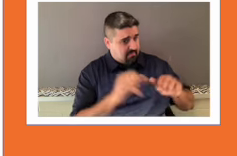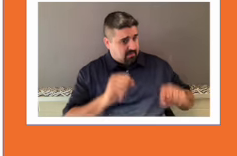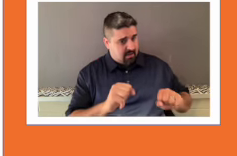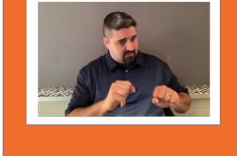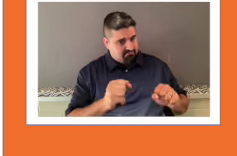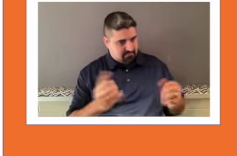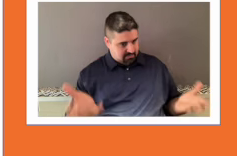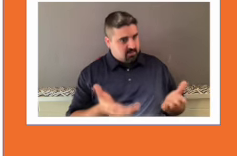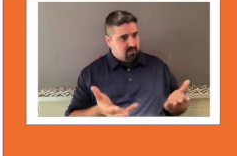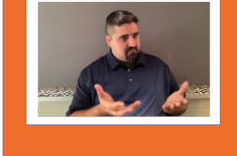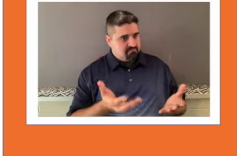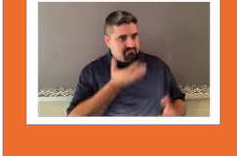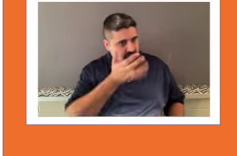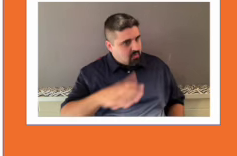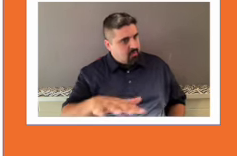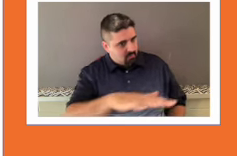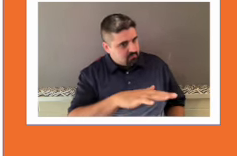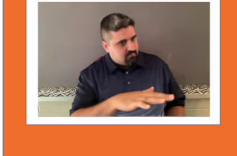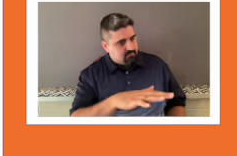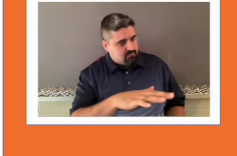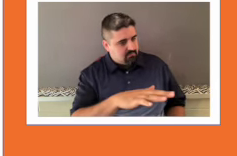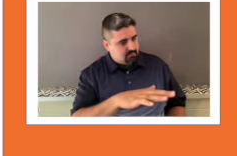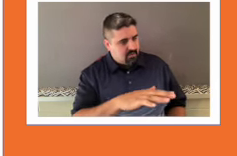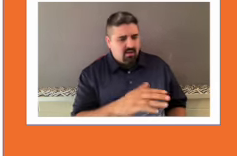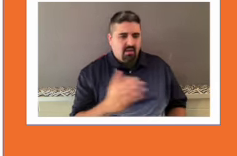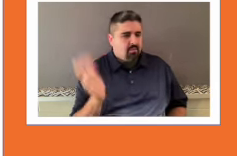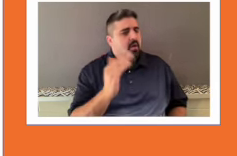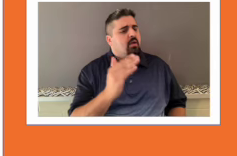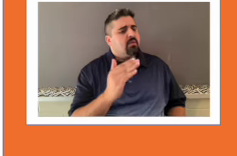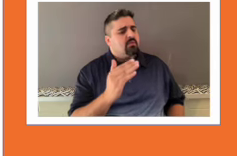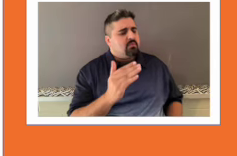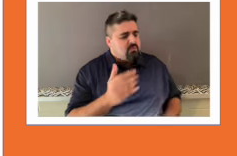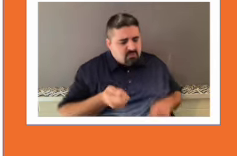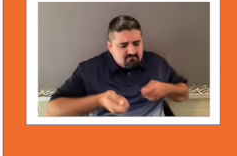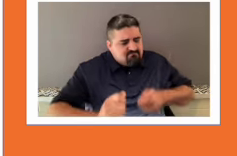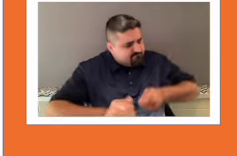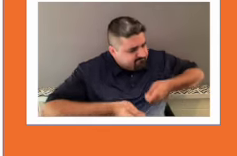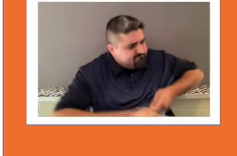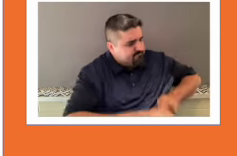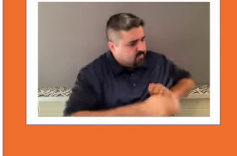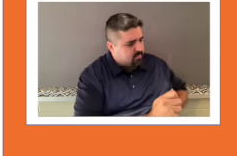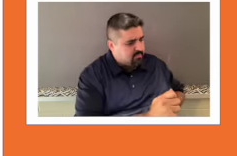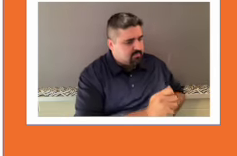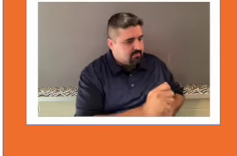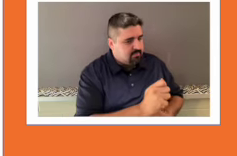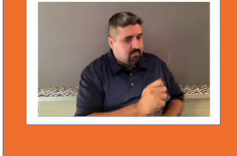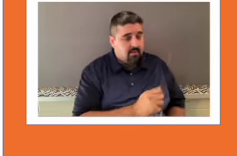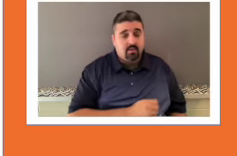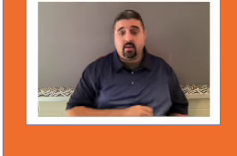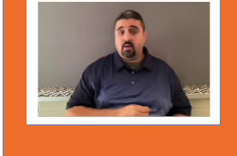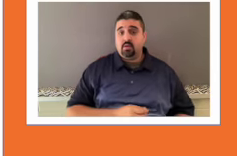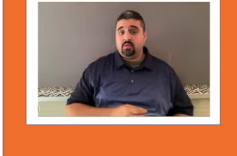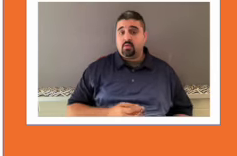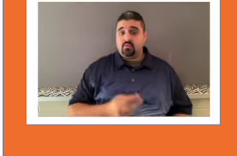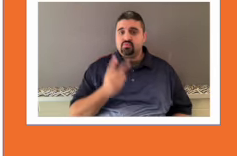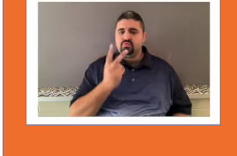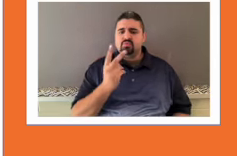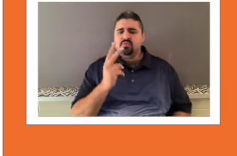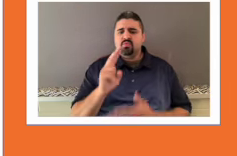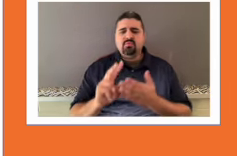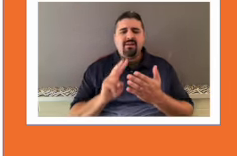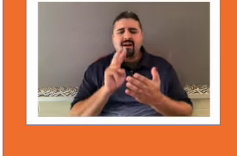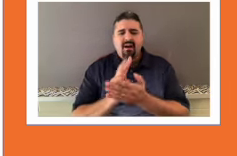Then the only place he could bury the picture is in the yard. Come, we will dig in the